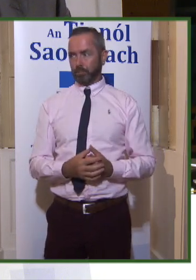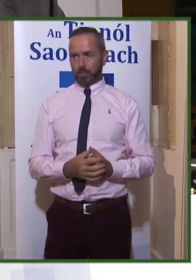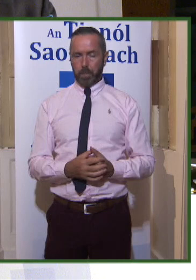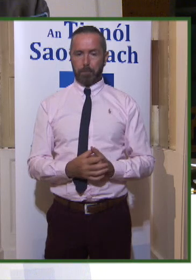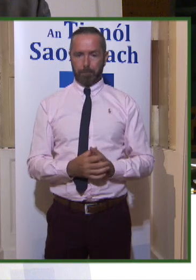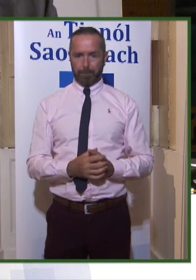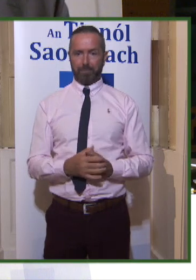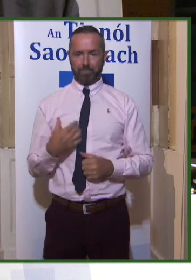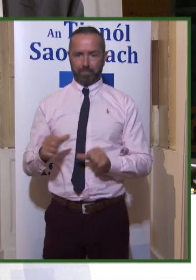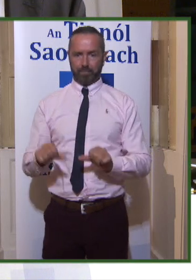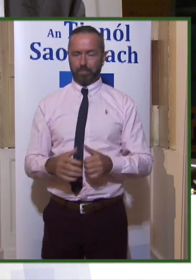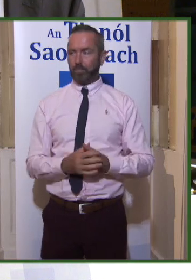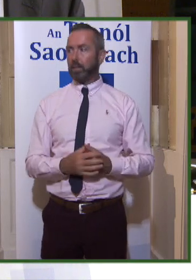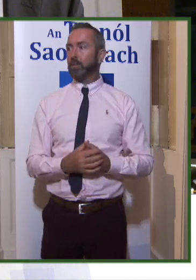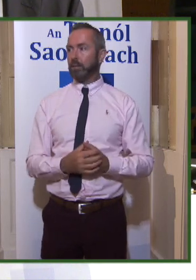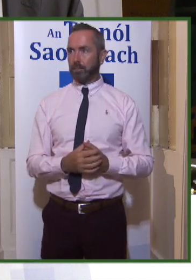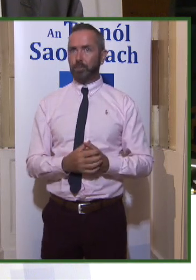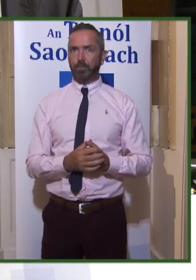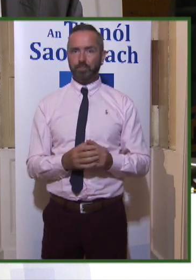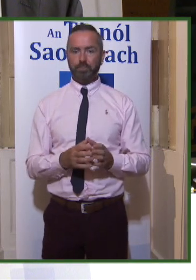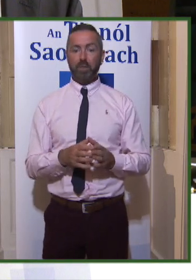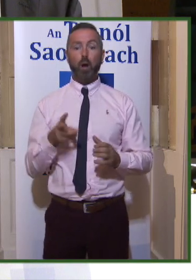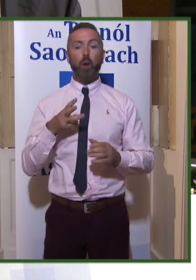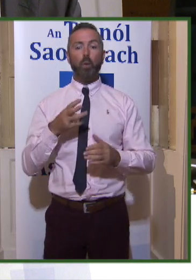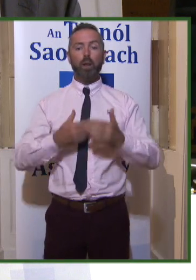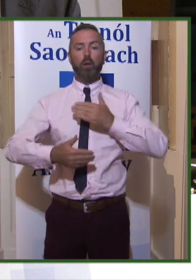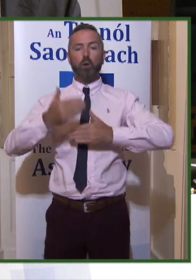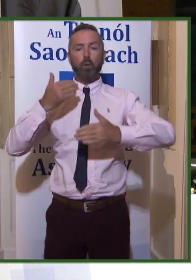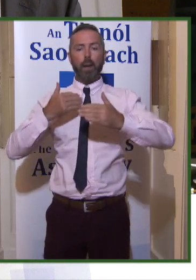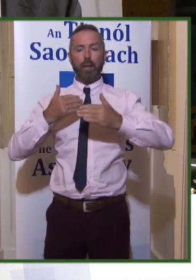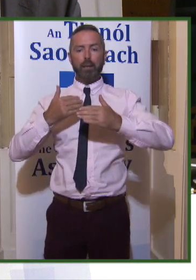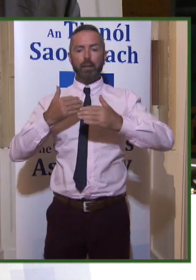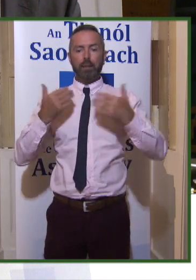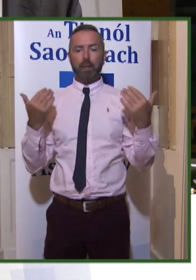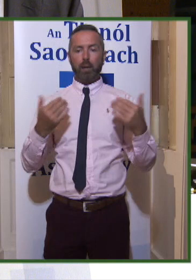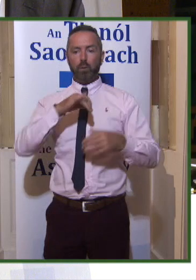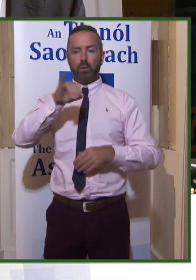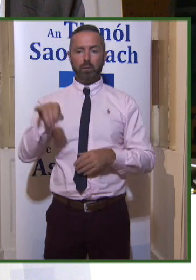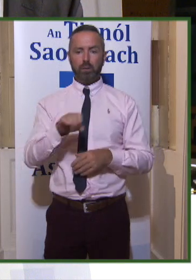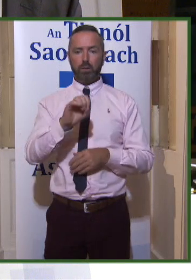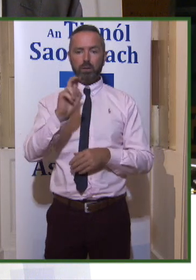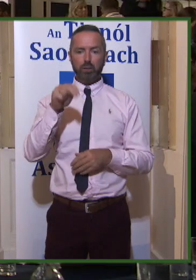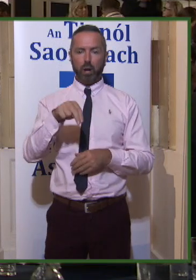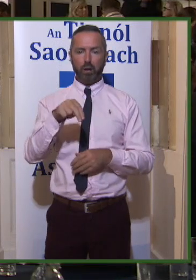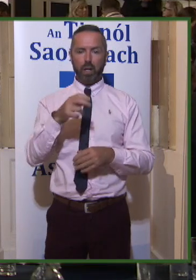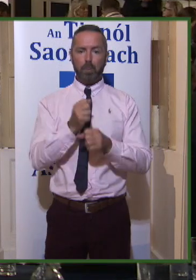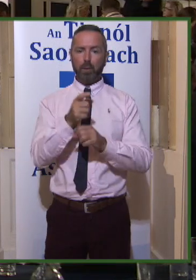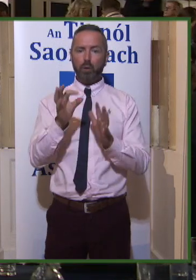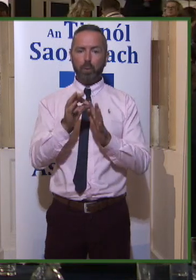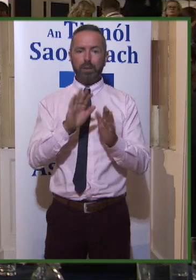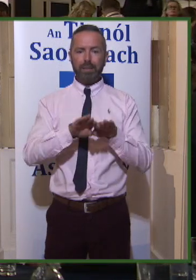Okay, thank you. So I'm going to go back to John next. John, just that point you're making, thank you. Table